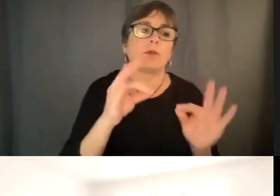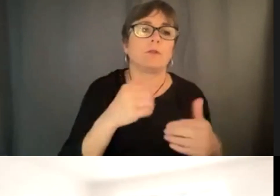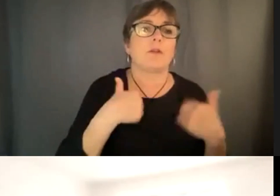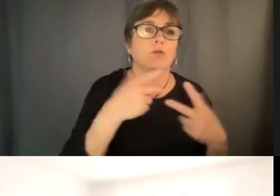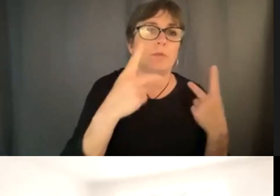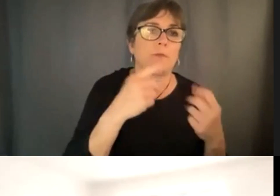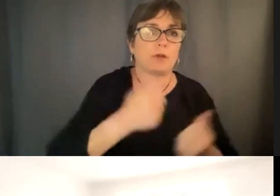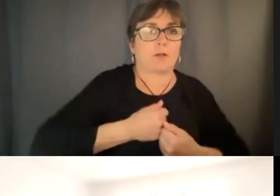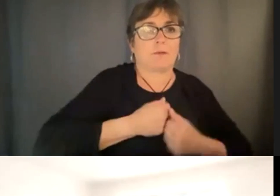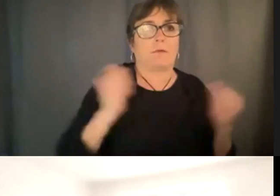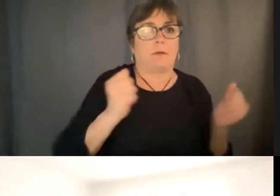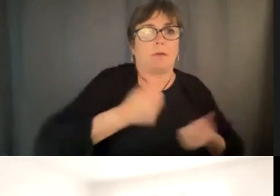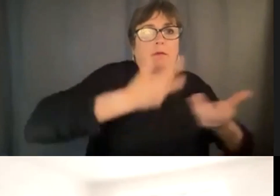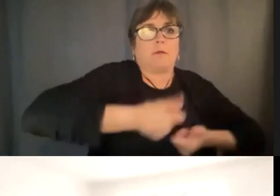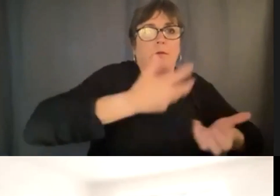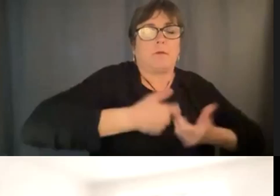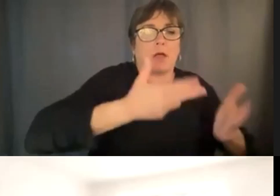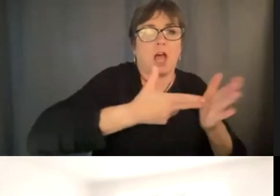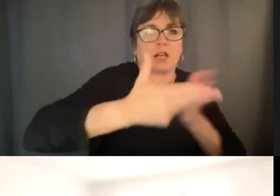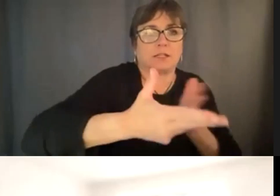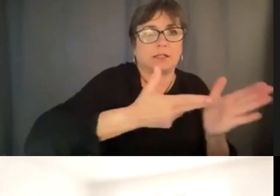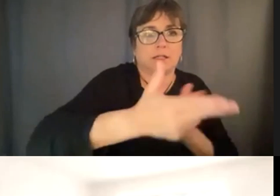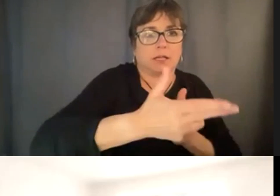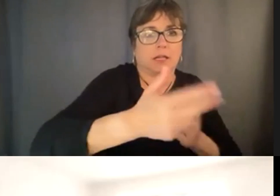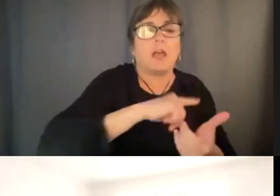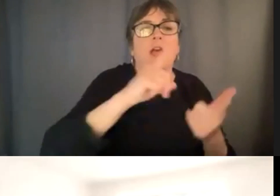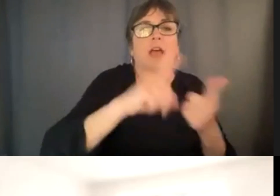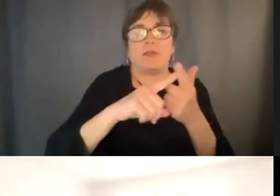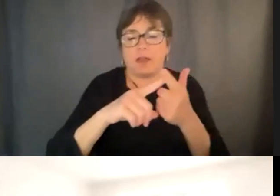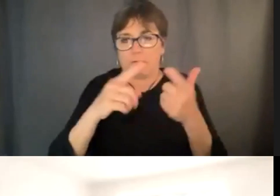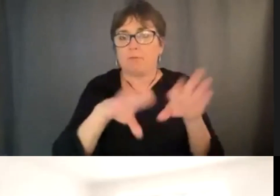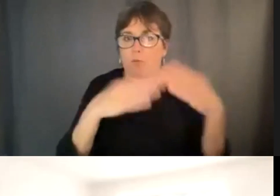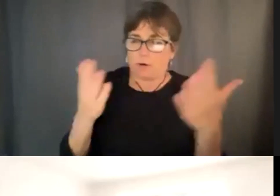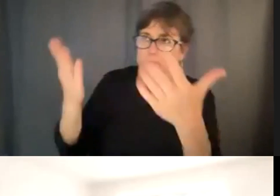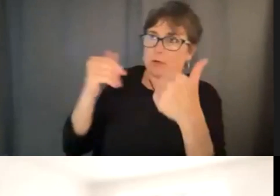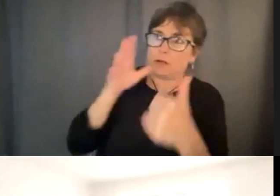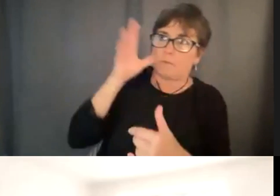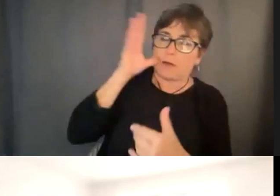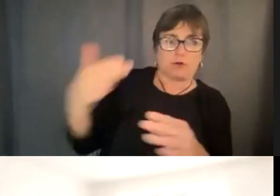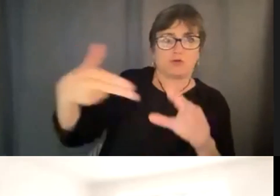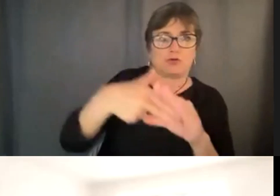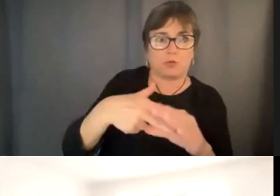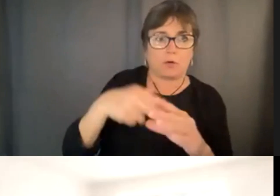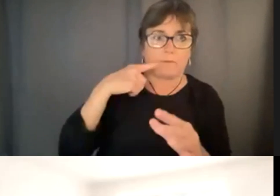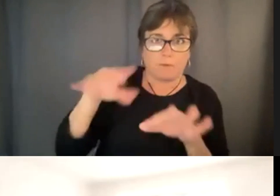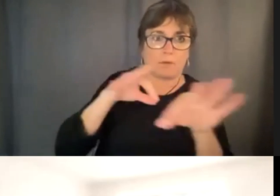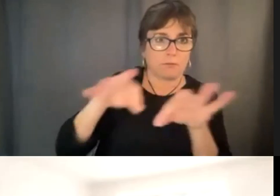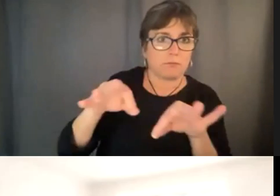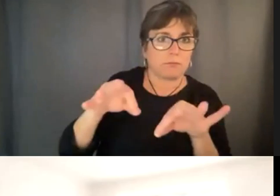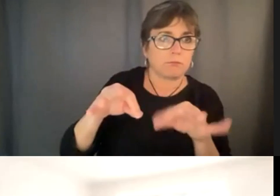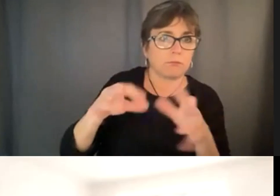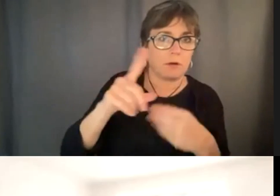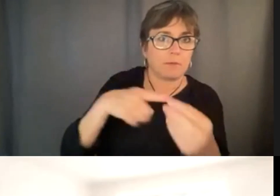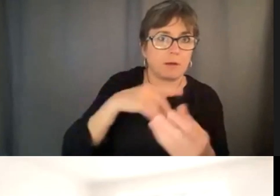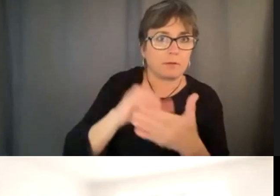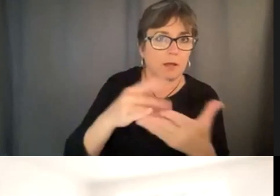back together with their parents almost as teams to kind of see the difference in perspective. I hope I explained that okay, Josie. I know what I mean. You did.